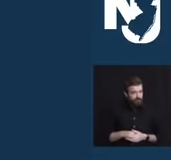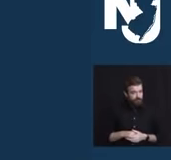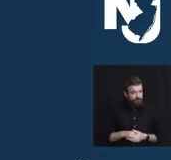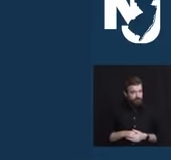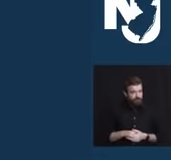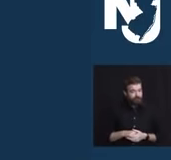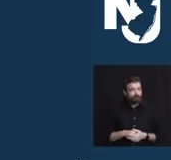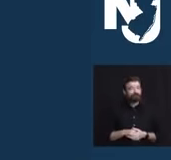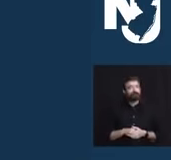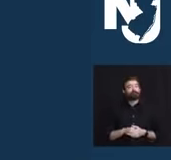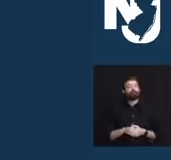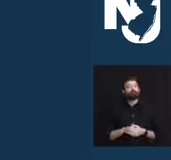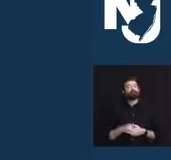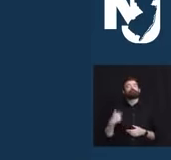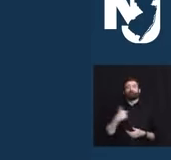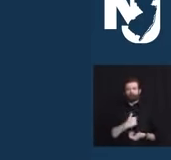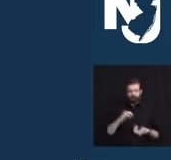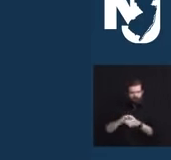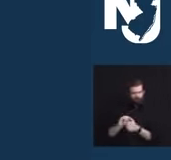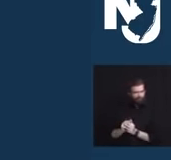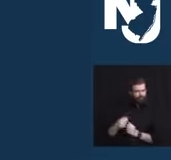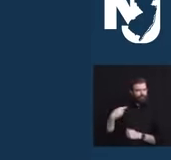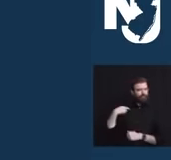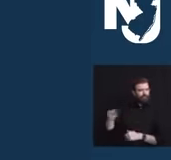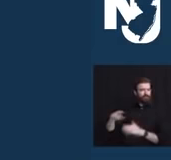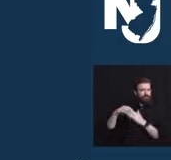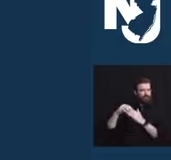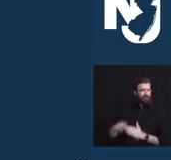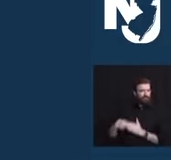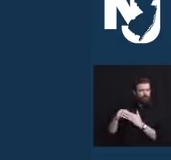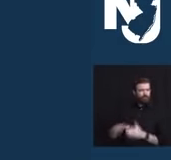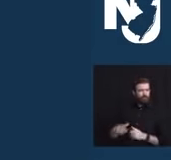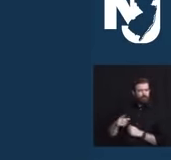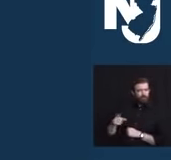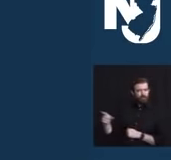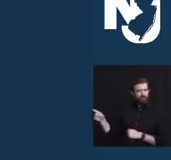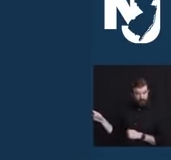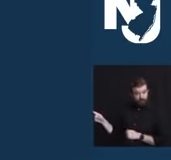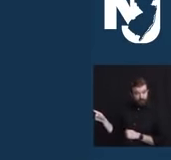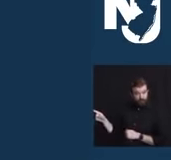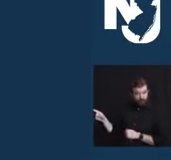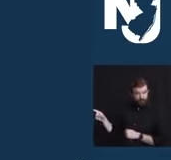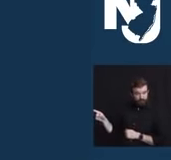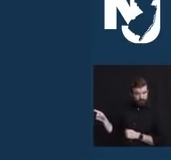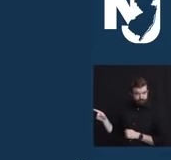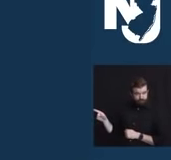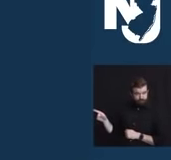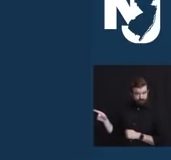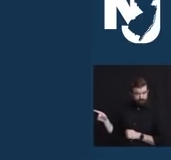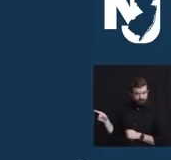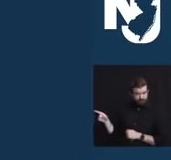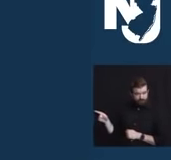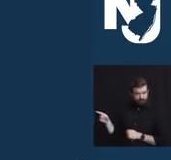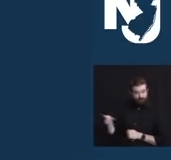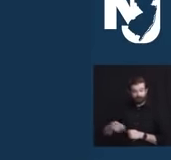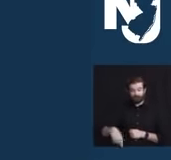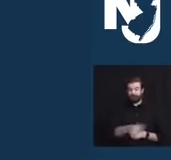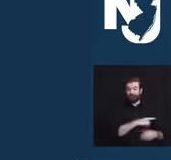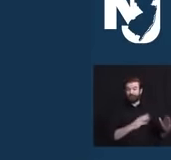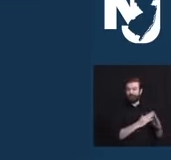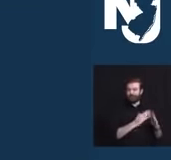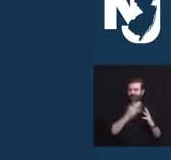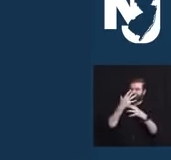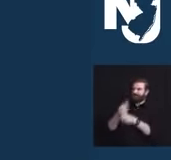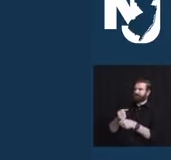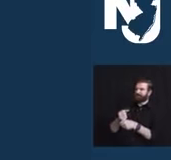underserved communities. We know our faith leaders are people residents trust, and trust has been so critical to every